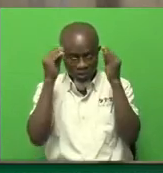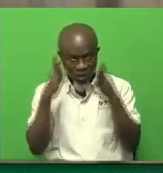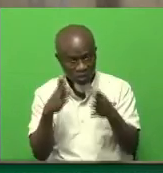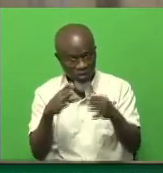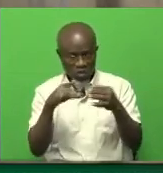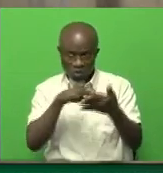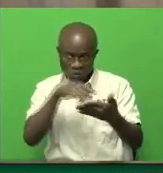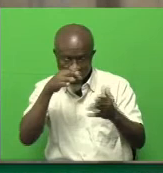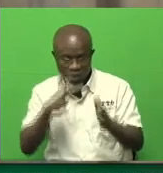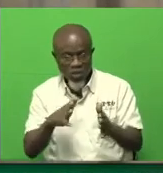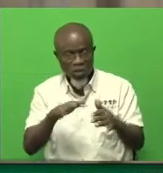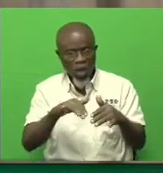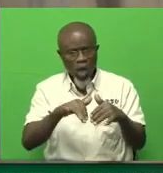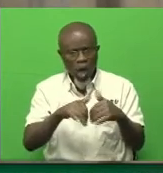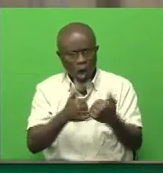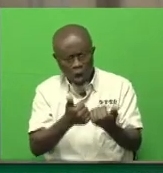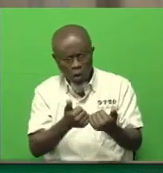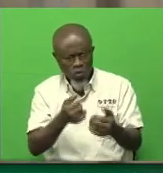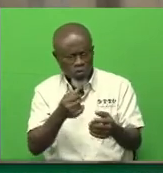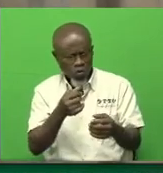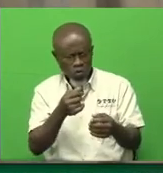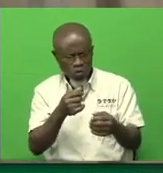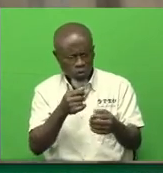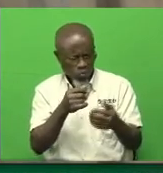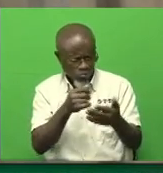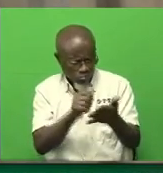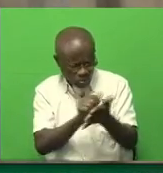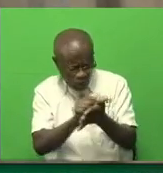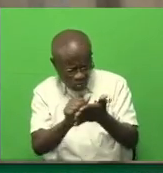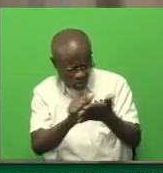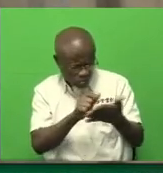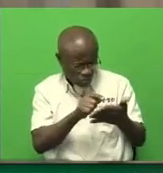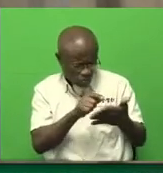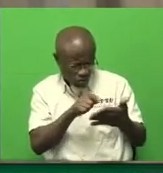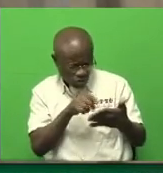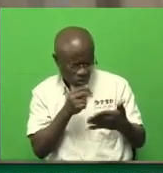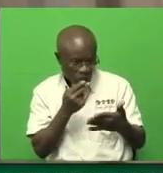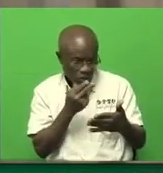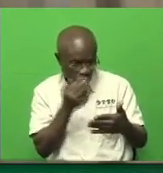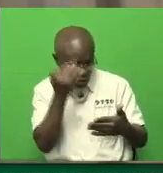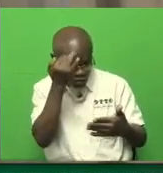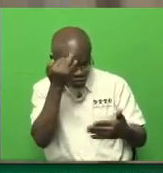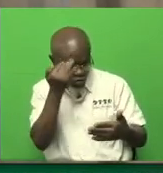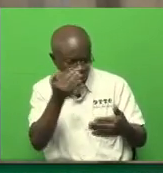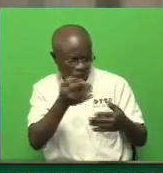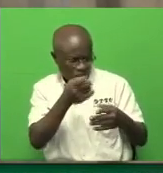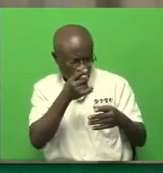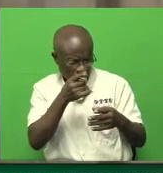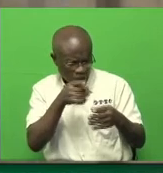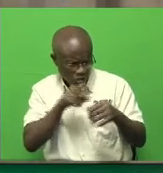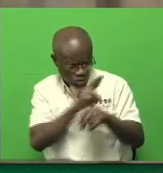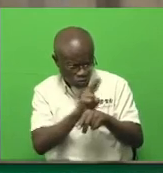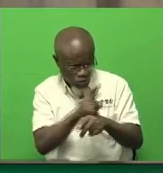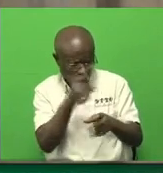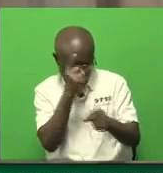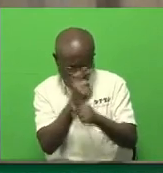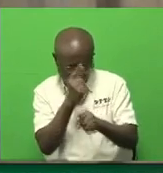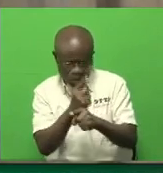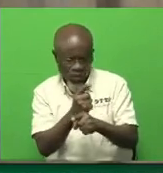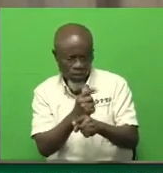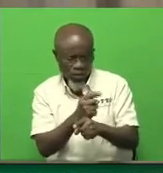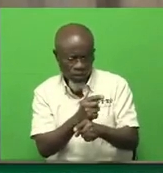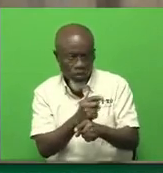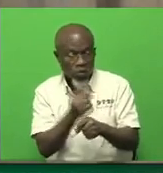are you accounting for transparency here on program you took you took a program where